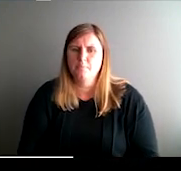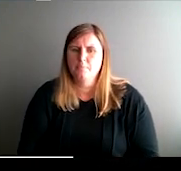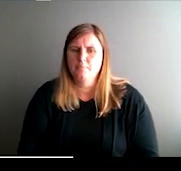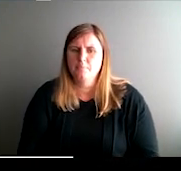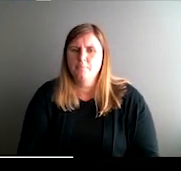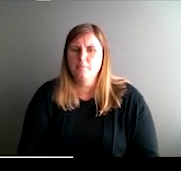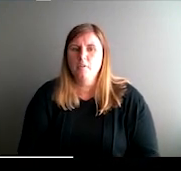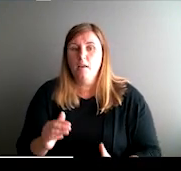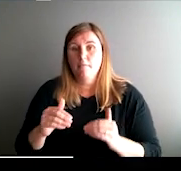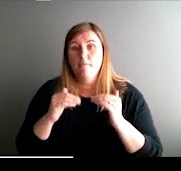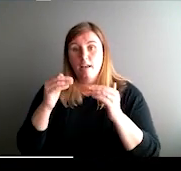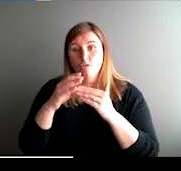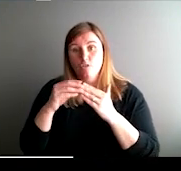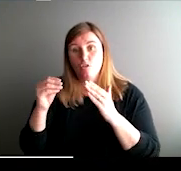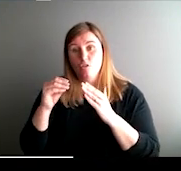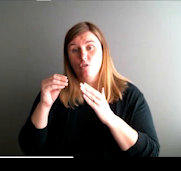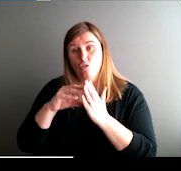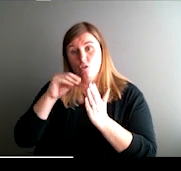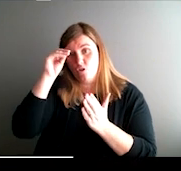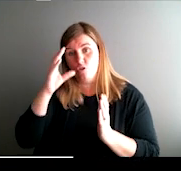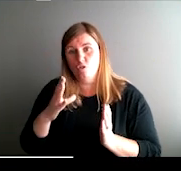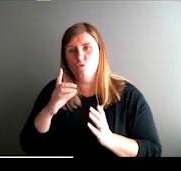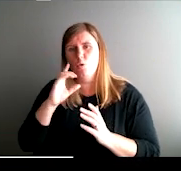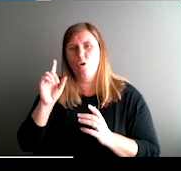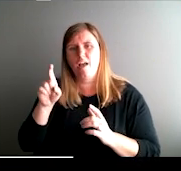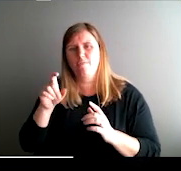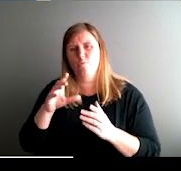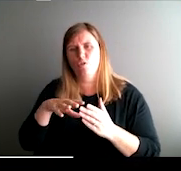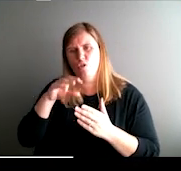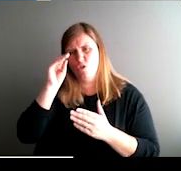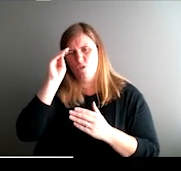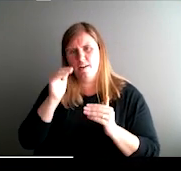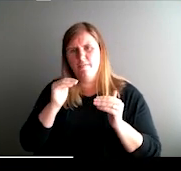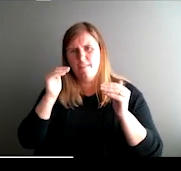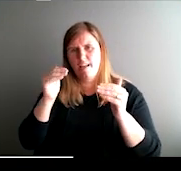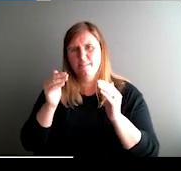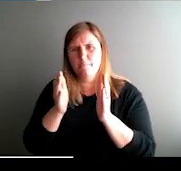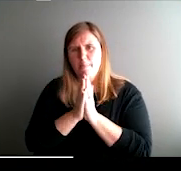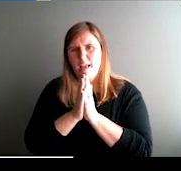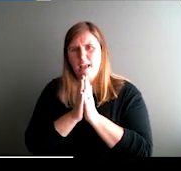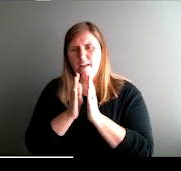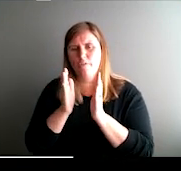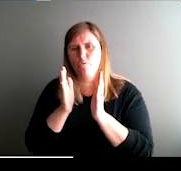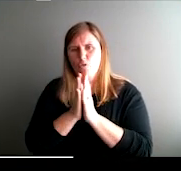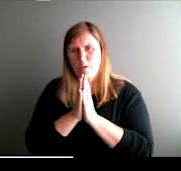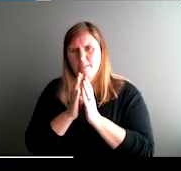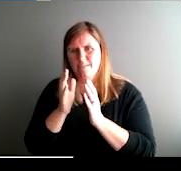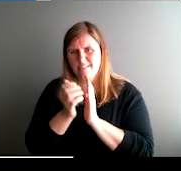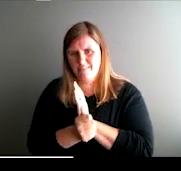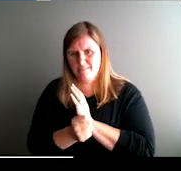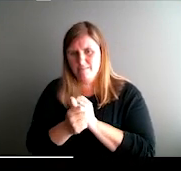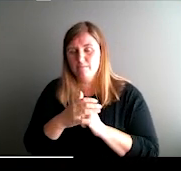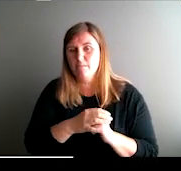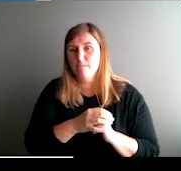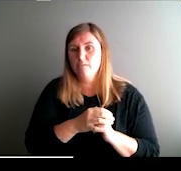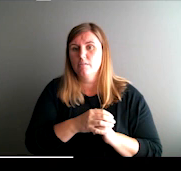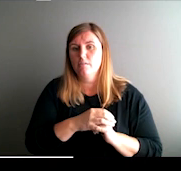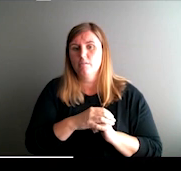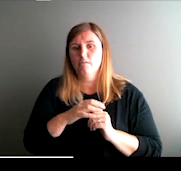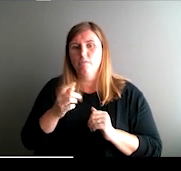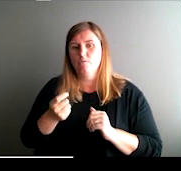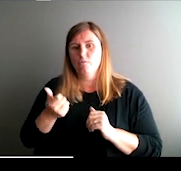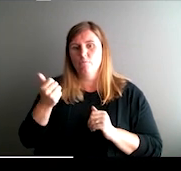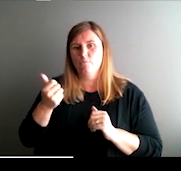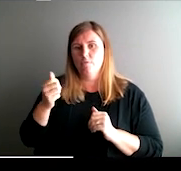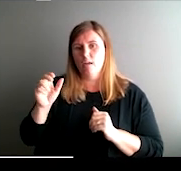Advanced learners will often need to learn advanced mand or requesting skills. This might include removal of